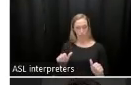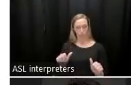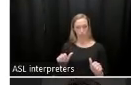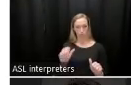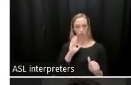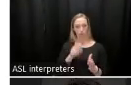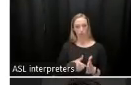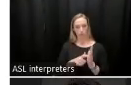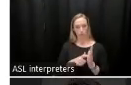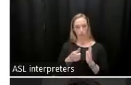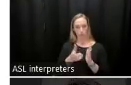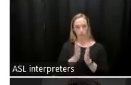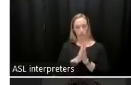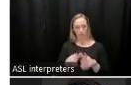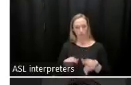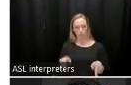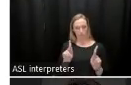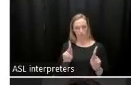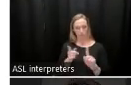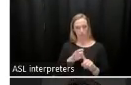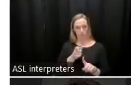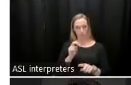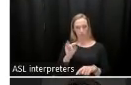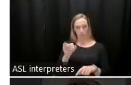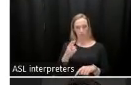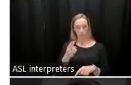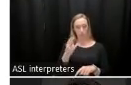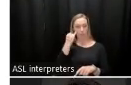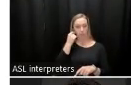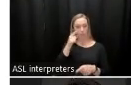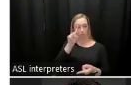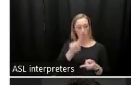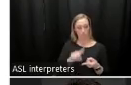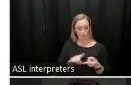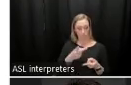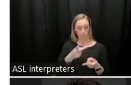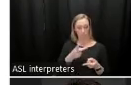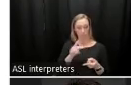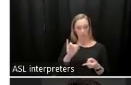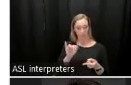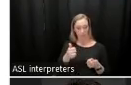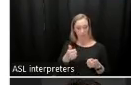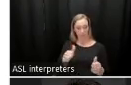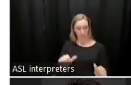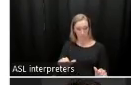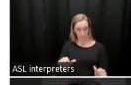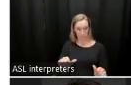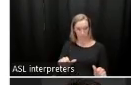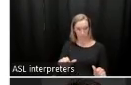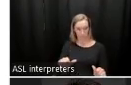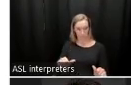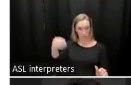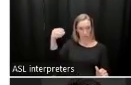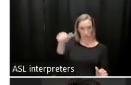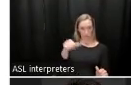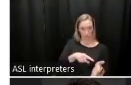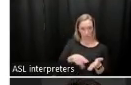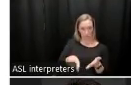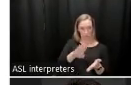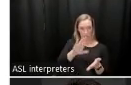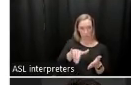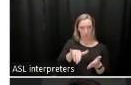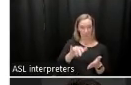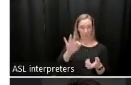require you to ask permission from NIH. So if you reduce the PI's effort, their funded effort by more than